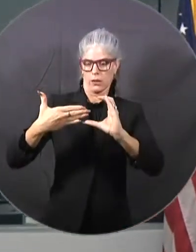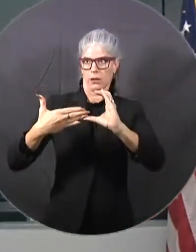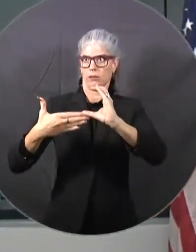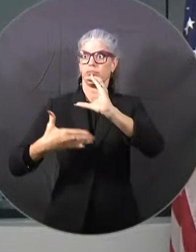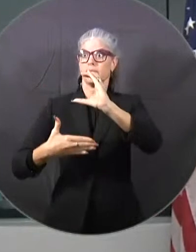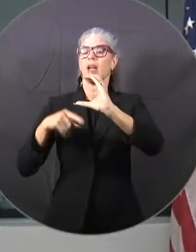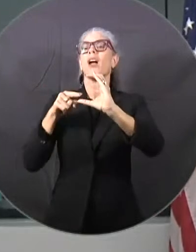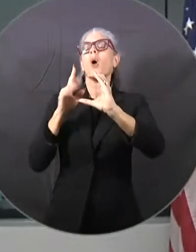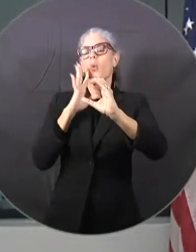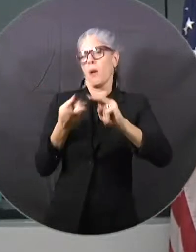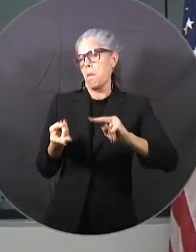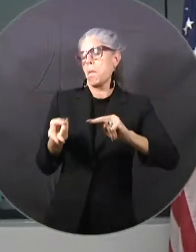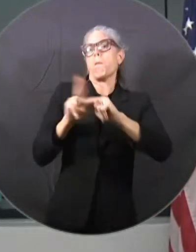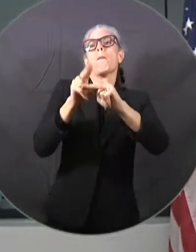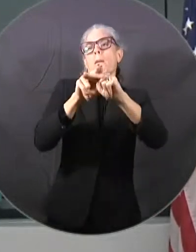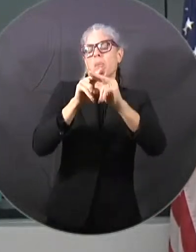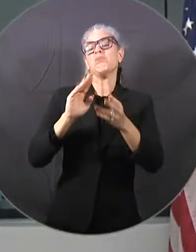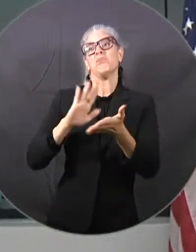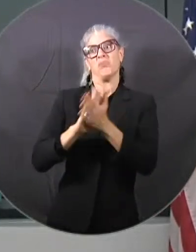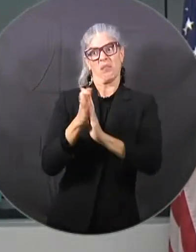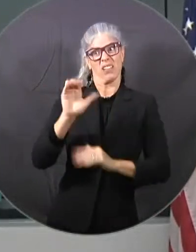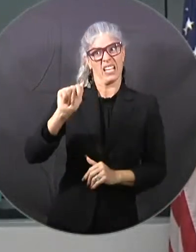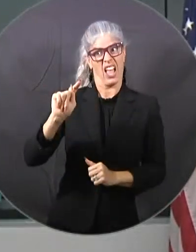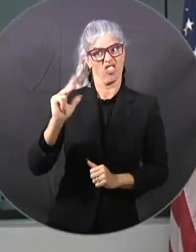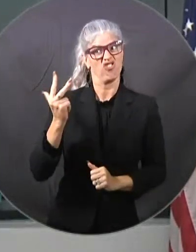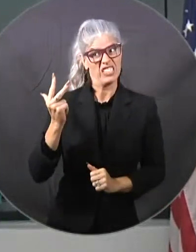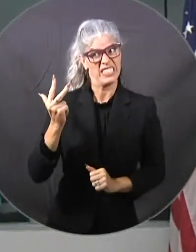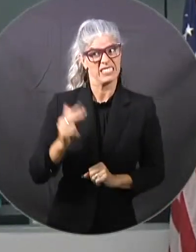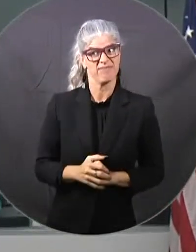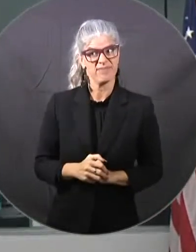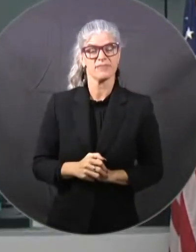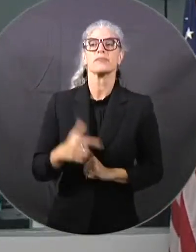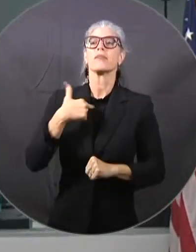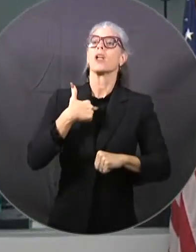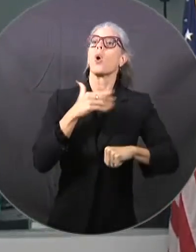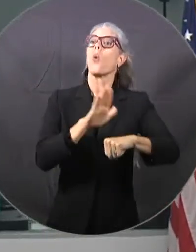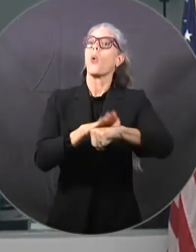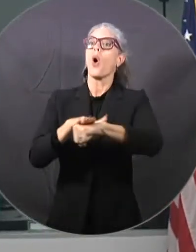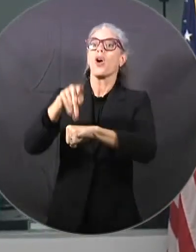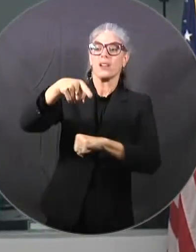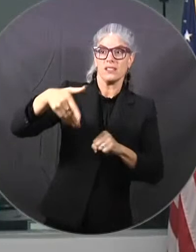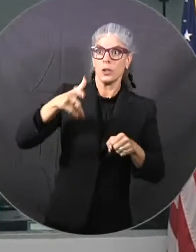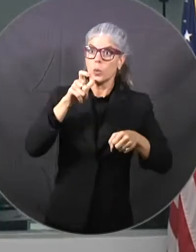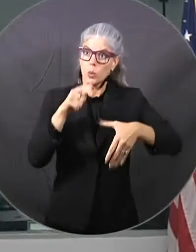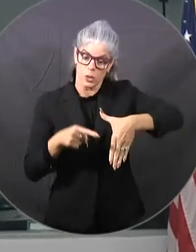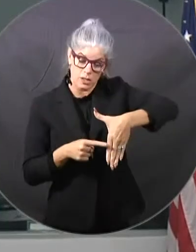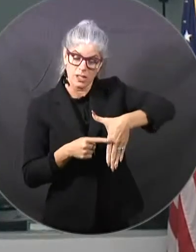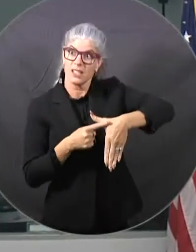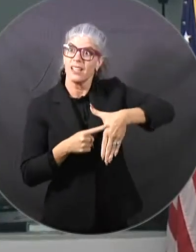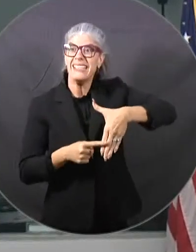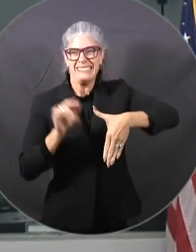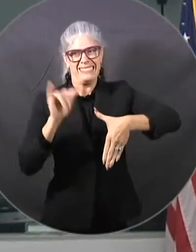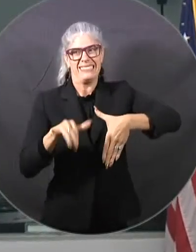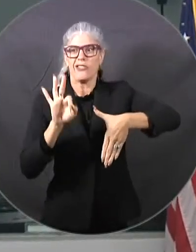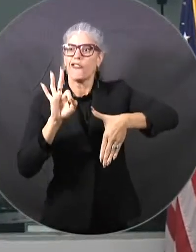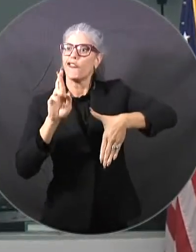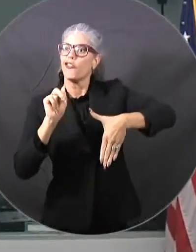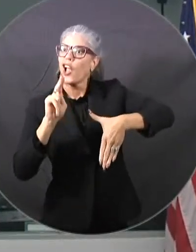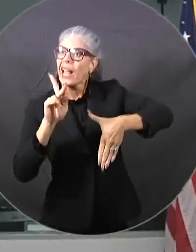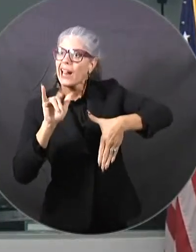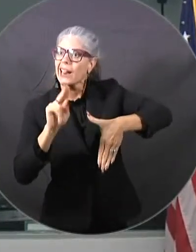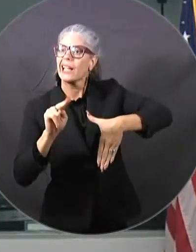have been issued for western Alachua, Citrus, Dixie, Coastal Franklin, Gilchrist, Hernando, Hillsborough, Jefferson,